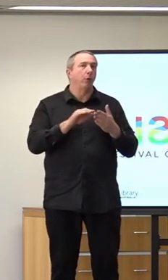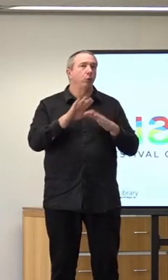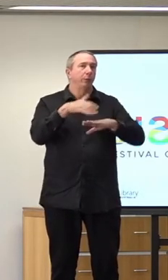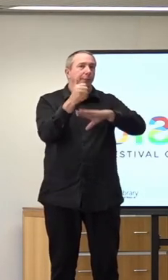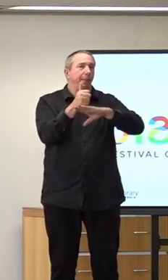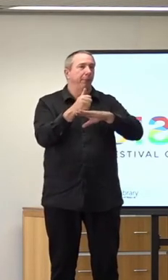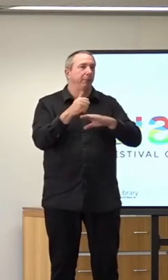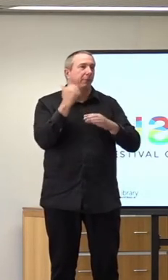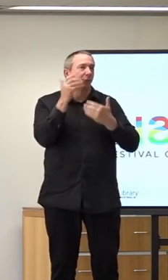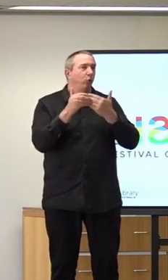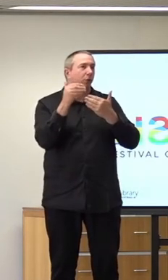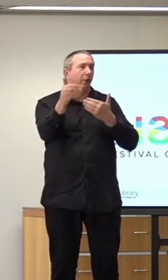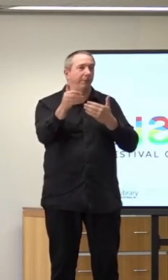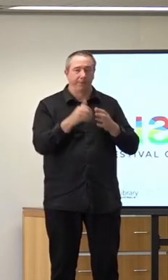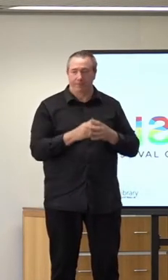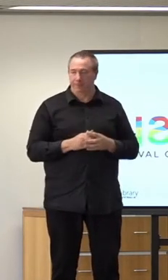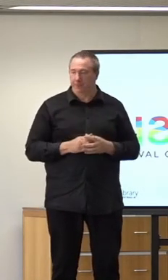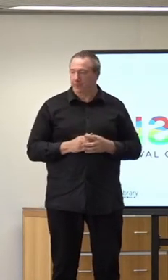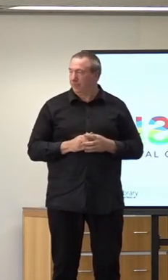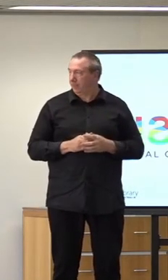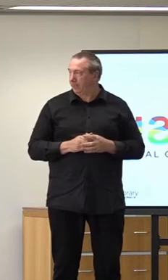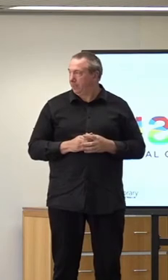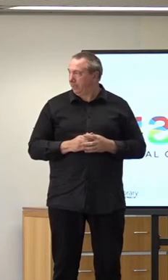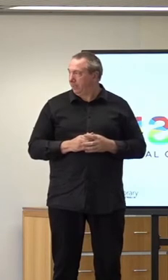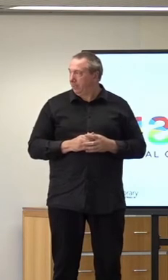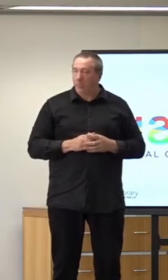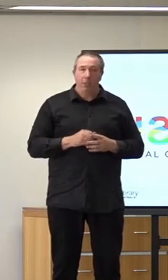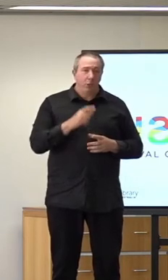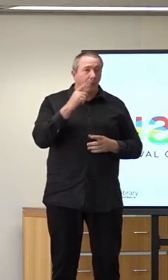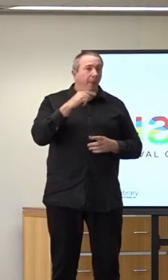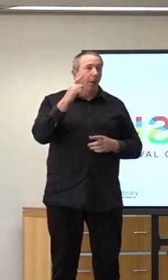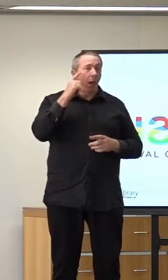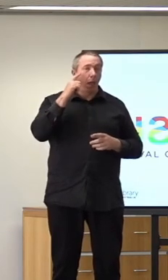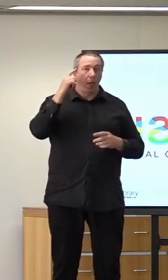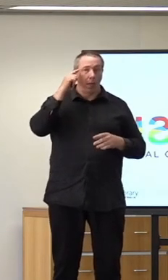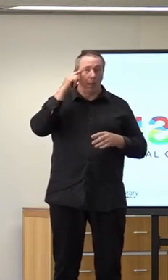too. And that's the thing. I think people are so obsessed on stuffing more things into their,